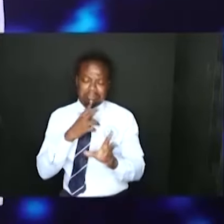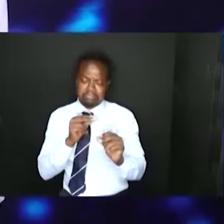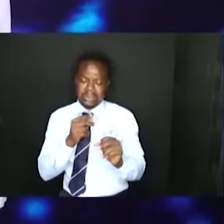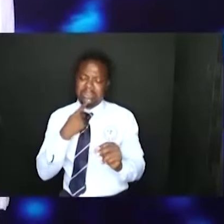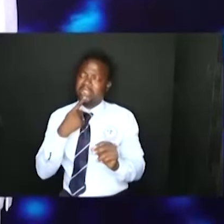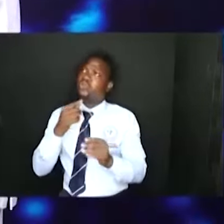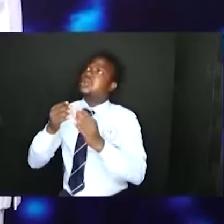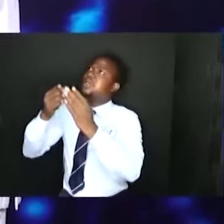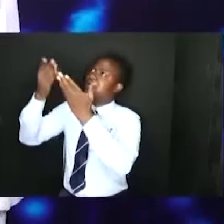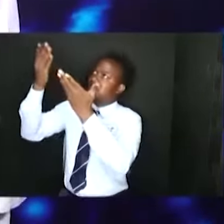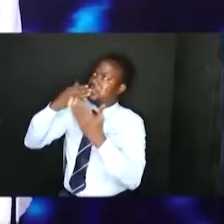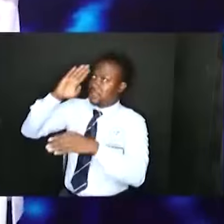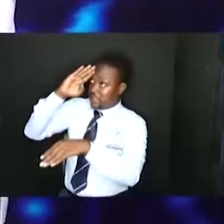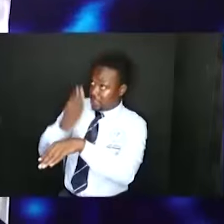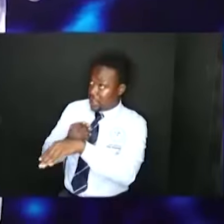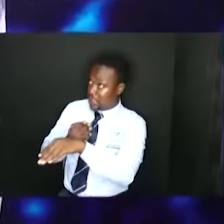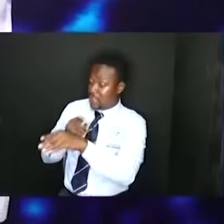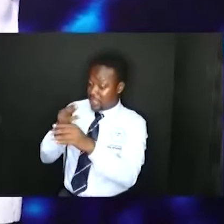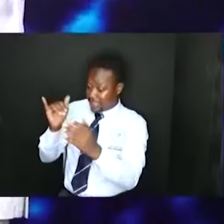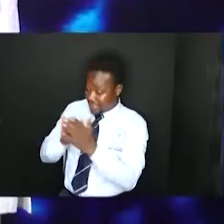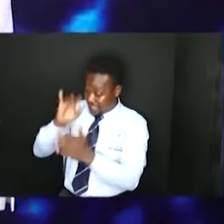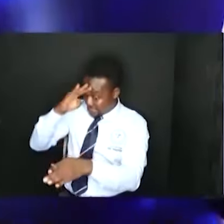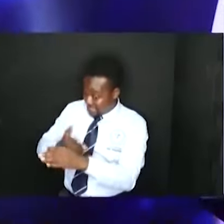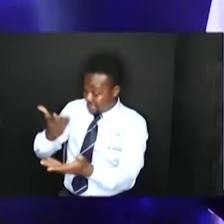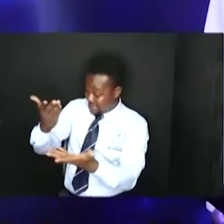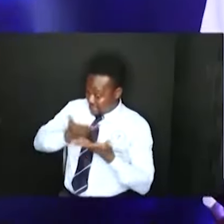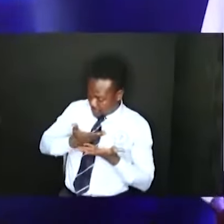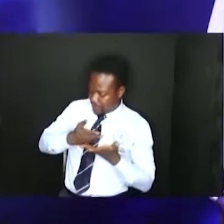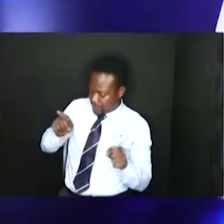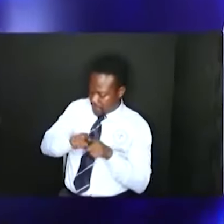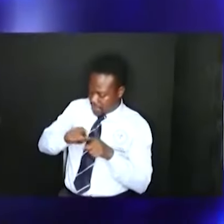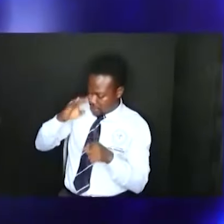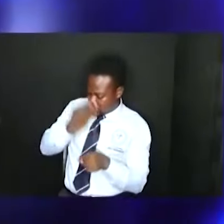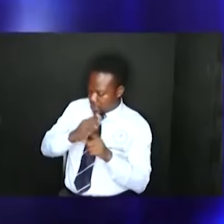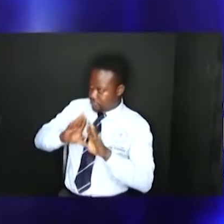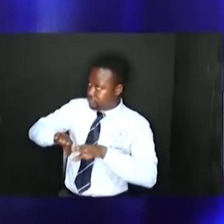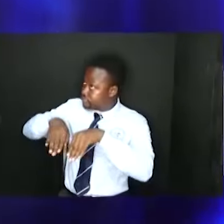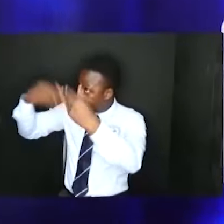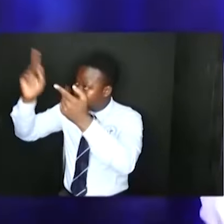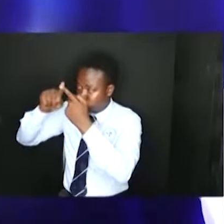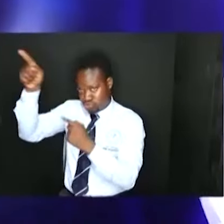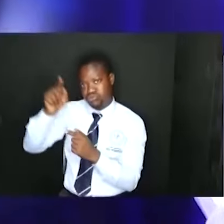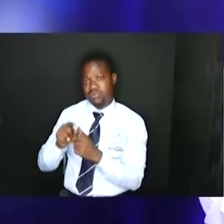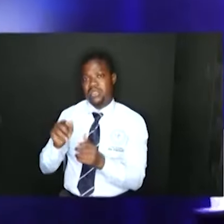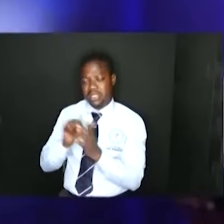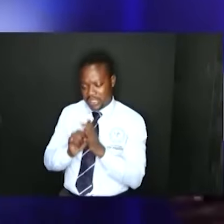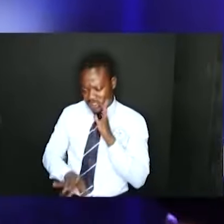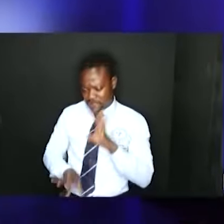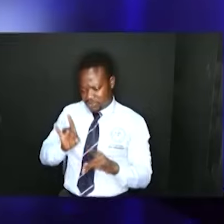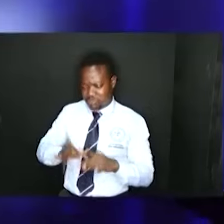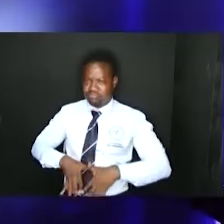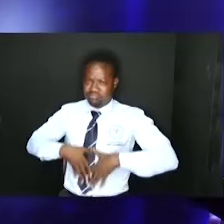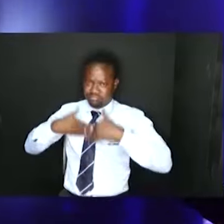I'll give him back to you. Na me de no ebe mao. That is a spirit that is released. We eye huhumu a we